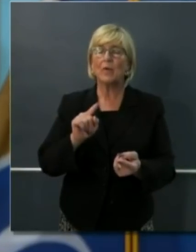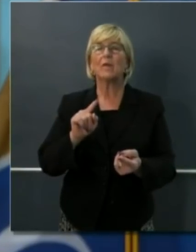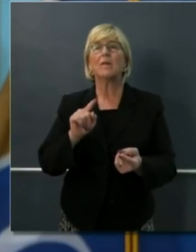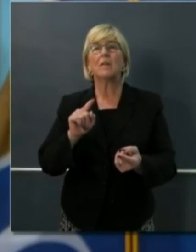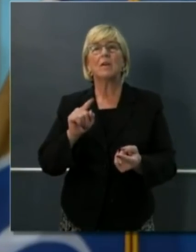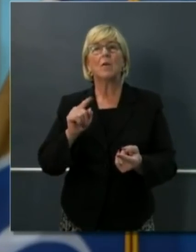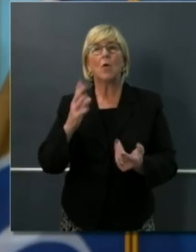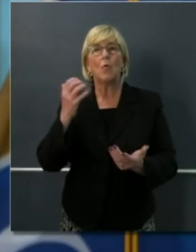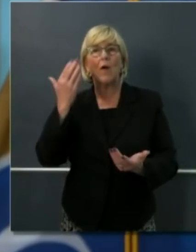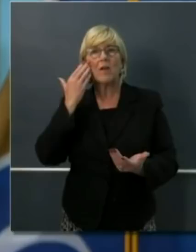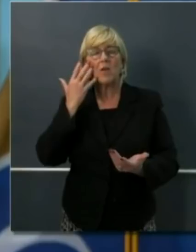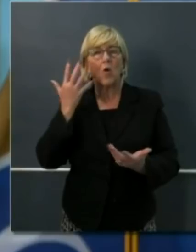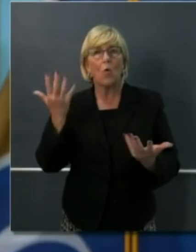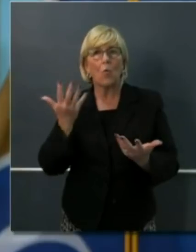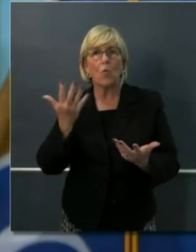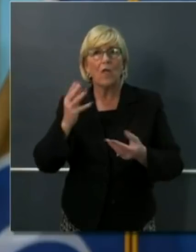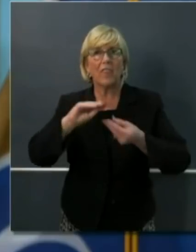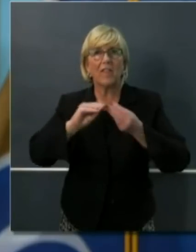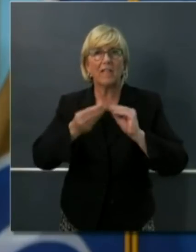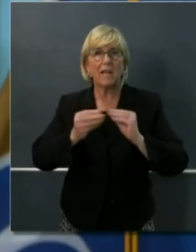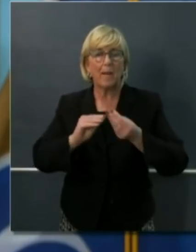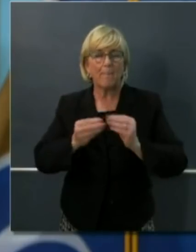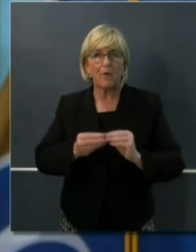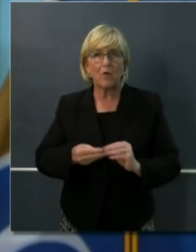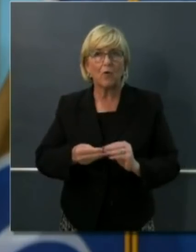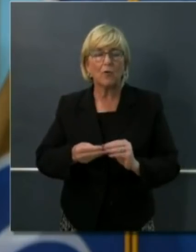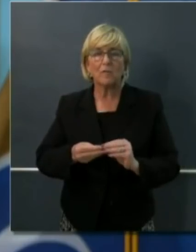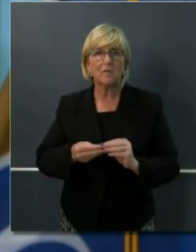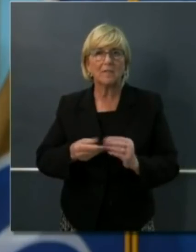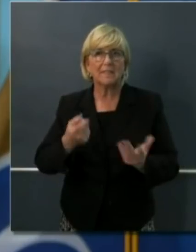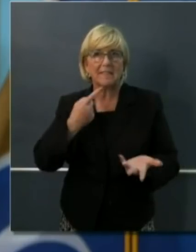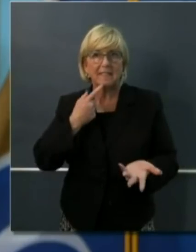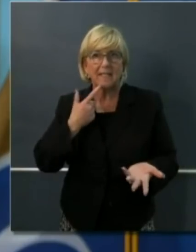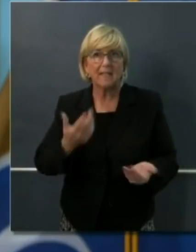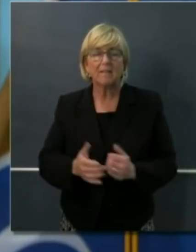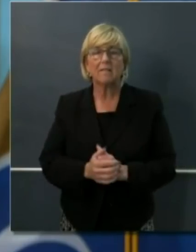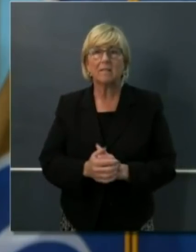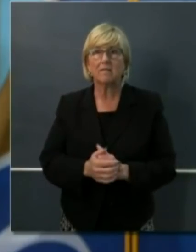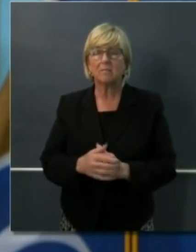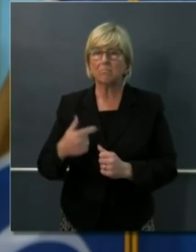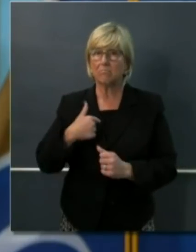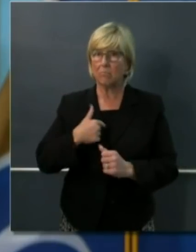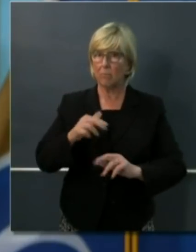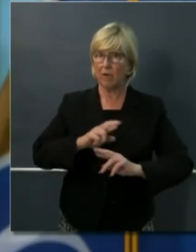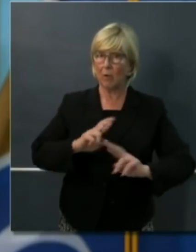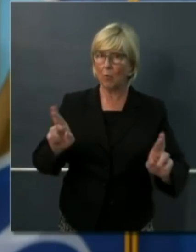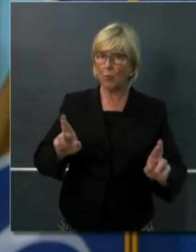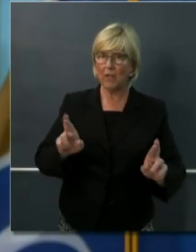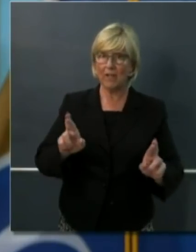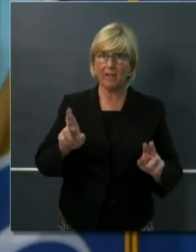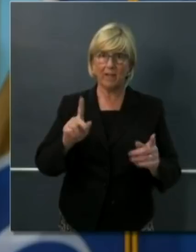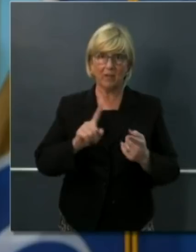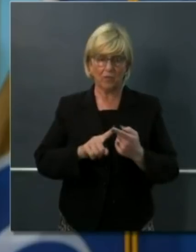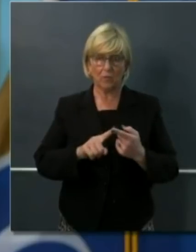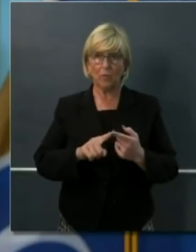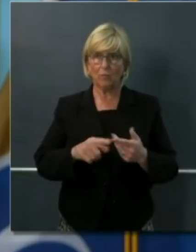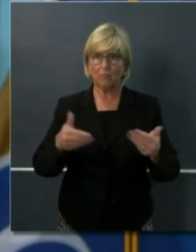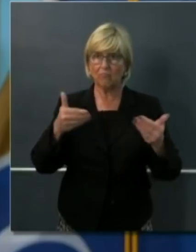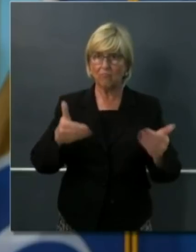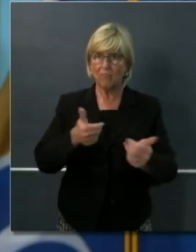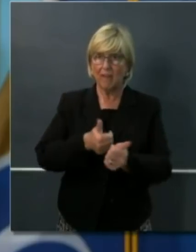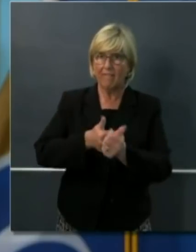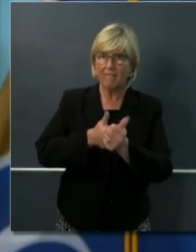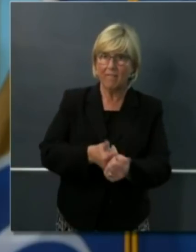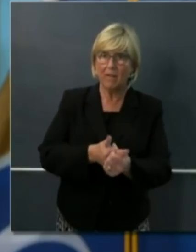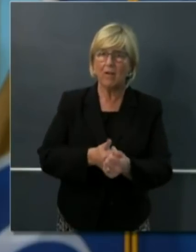understanding where we are with our data, where we are with our preparedness, and making sure that we have all of our partners, including our